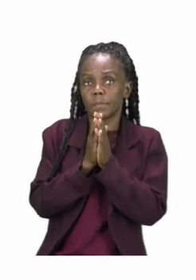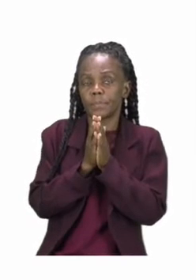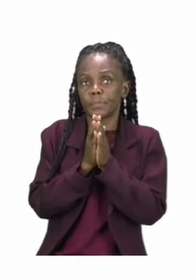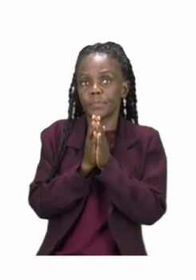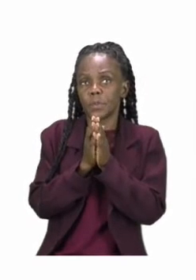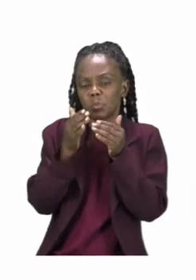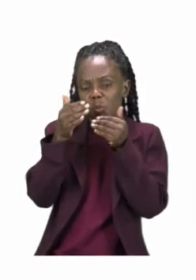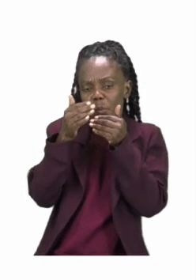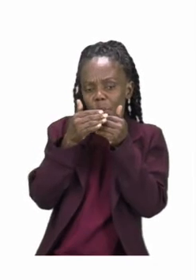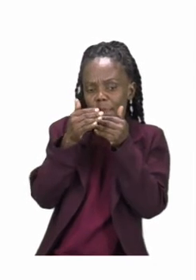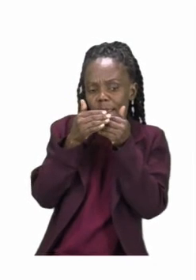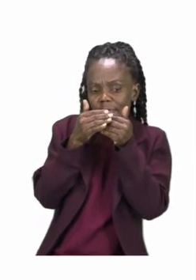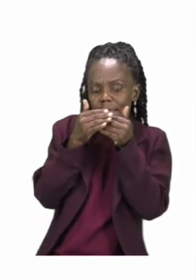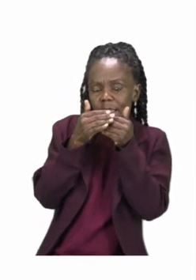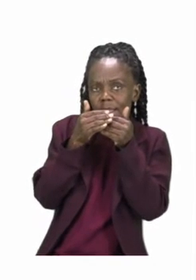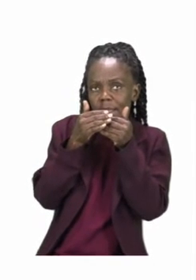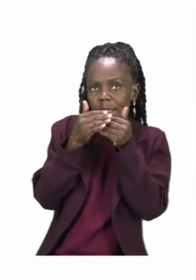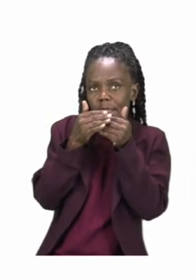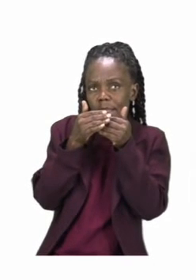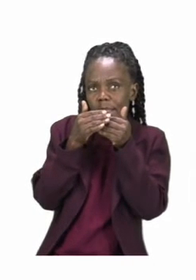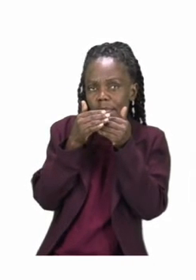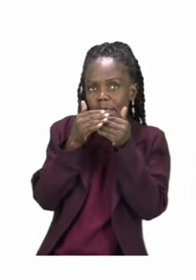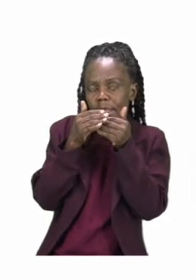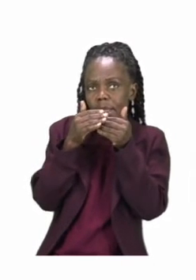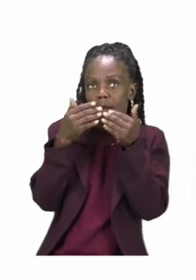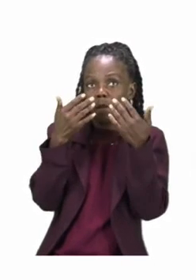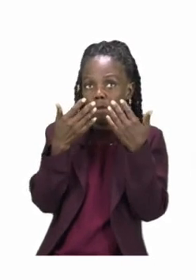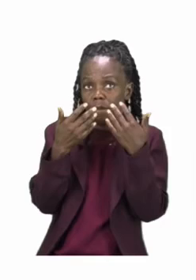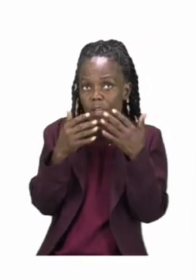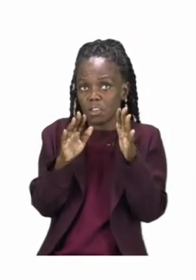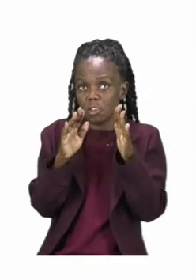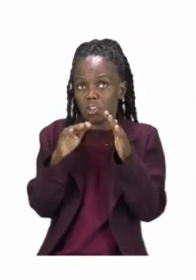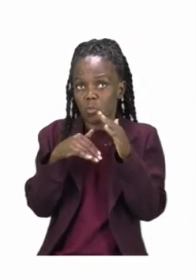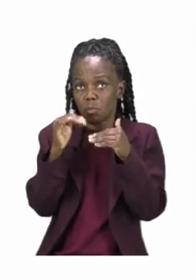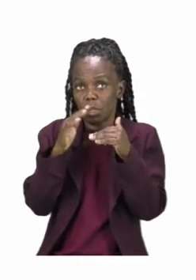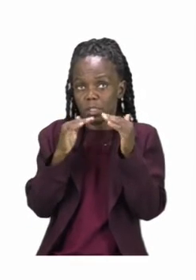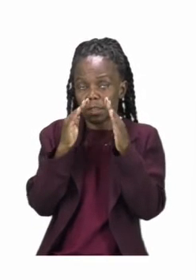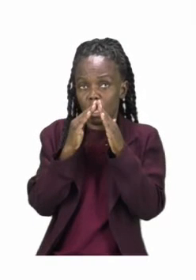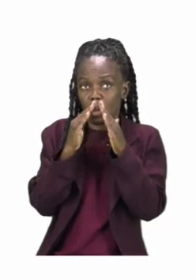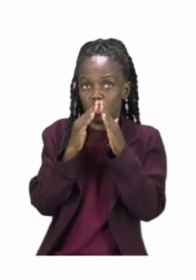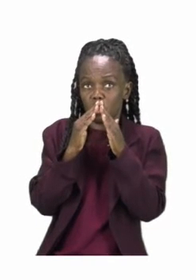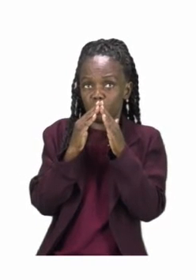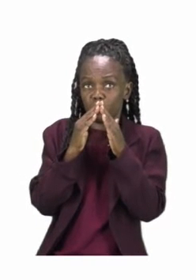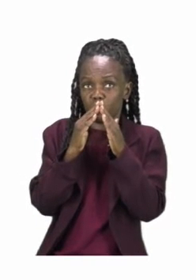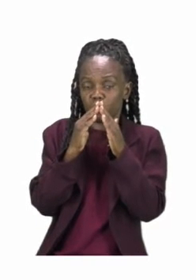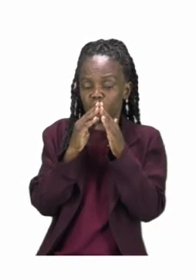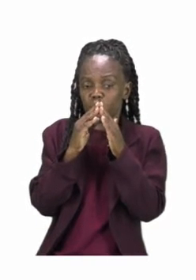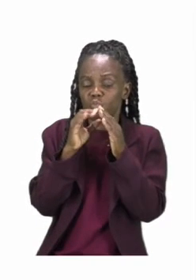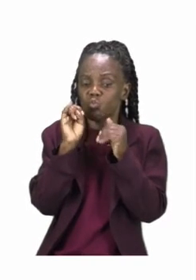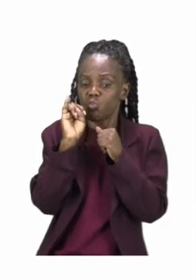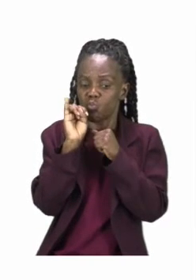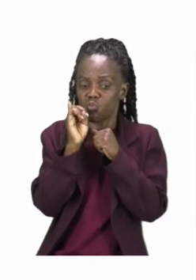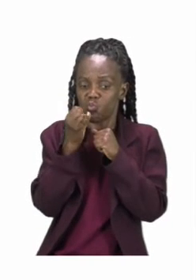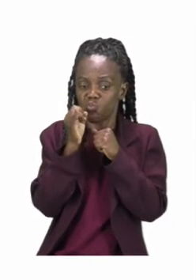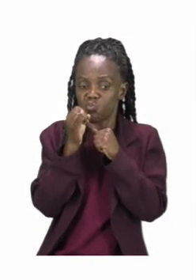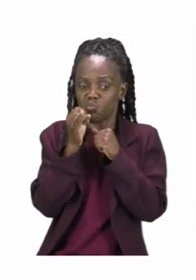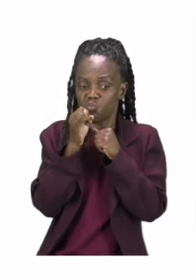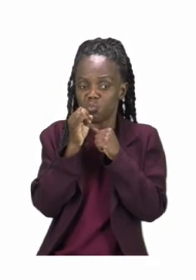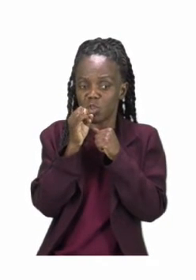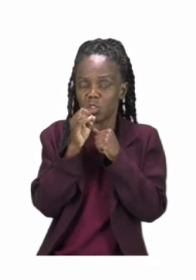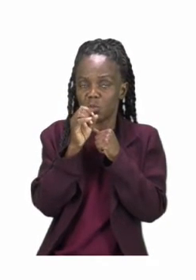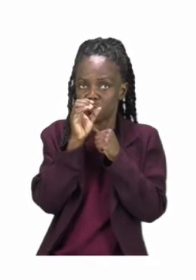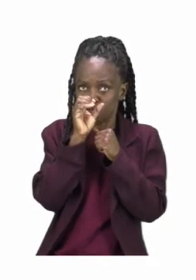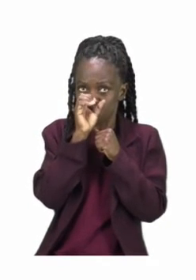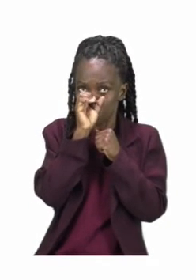A big bad wolf saw the three little pigs and thought